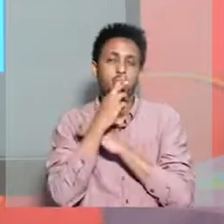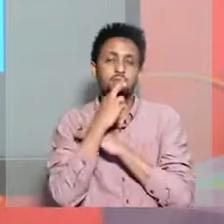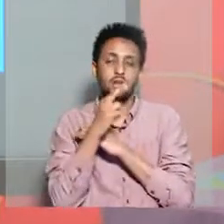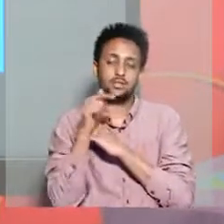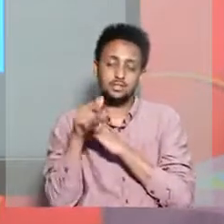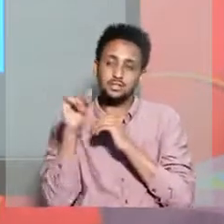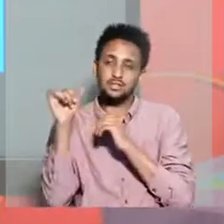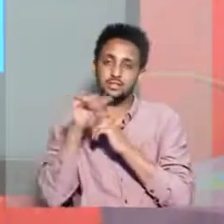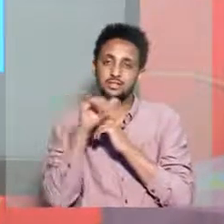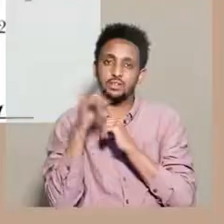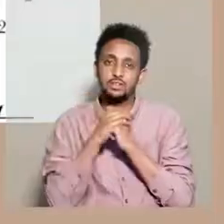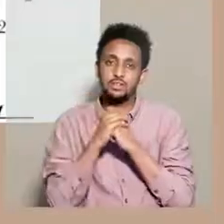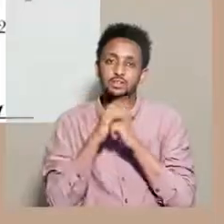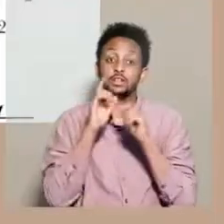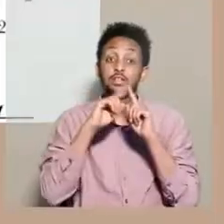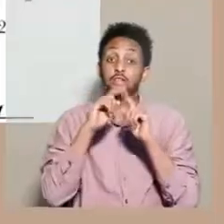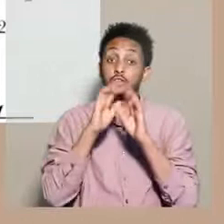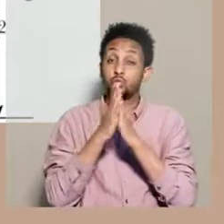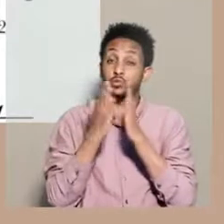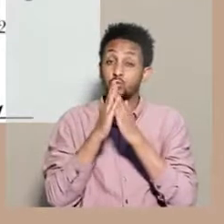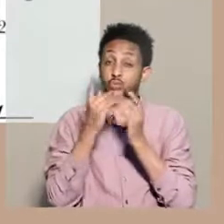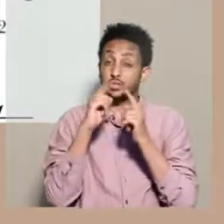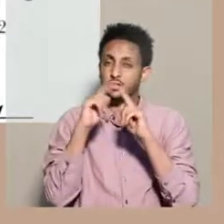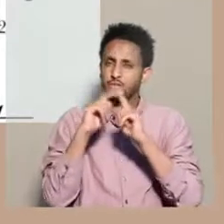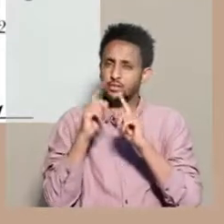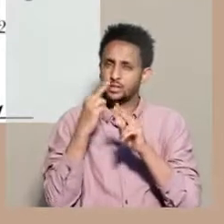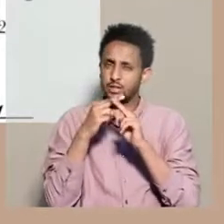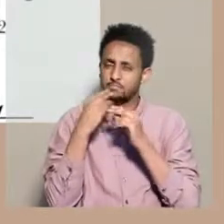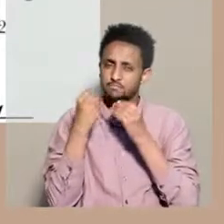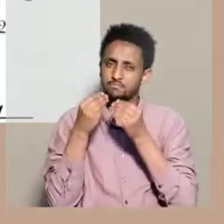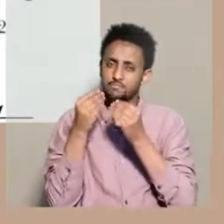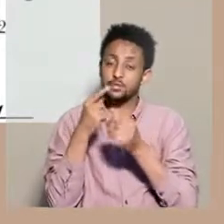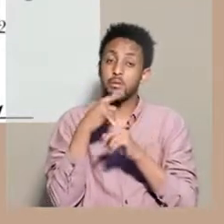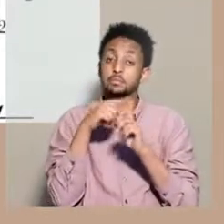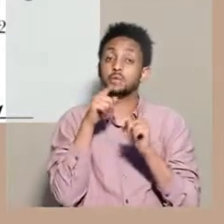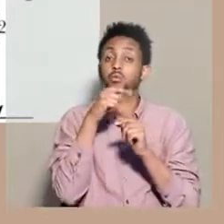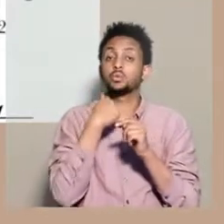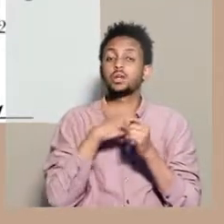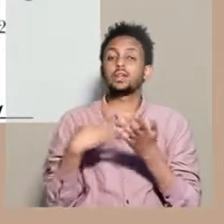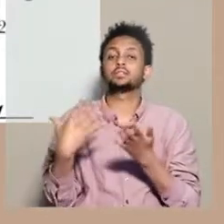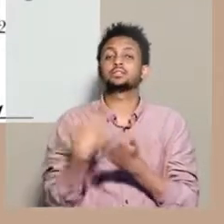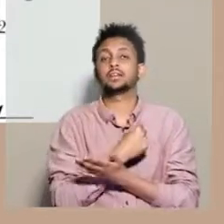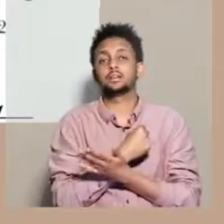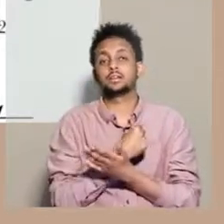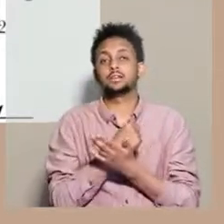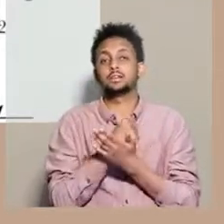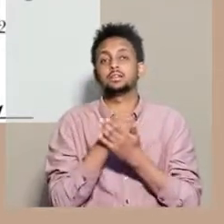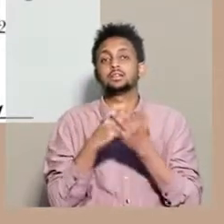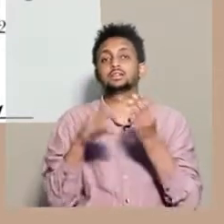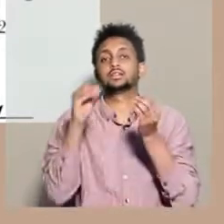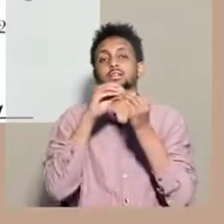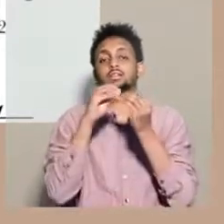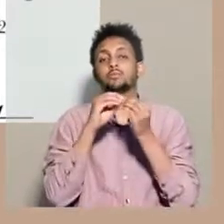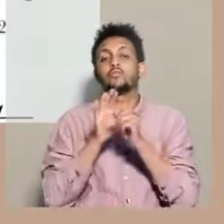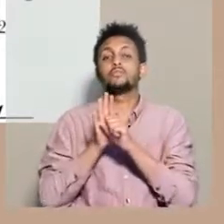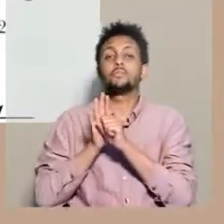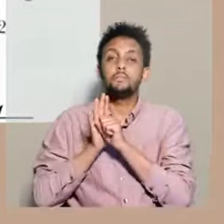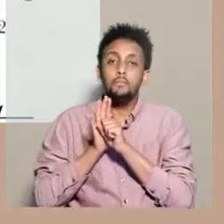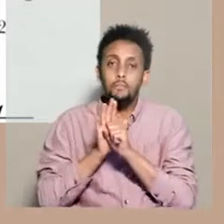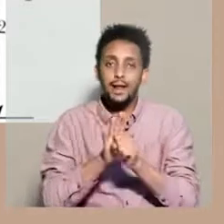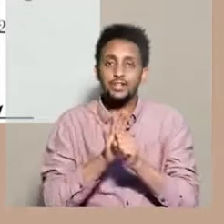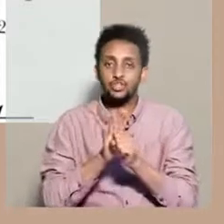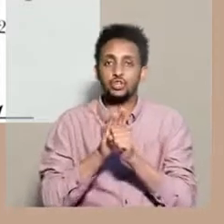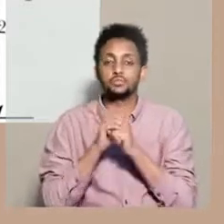three quantities? Actually, in different books there are different names, but here we can take that the sum of pressure